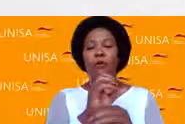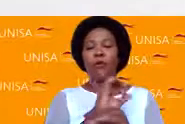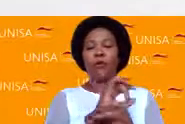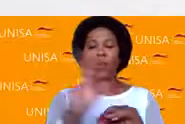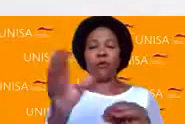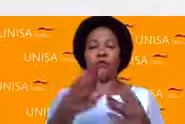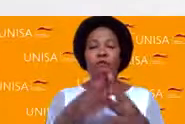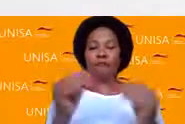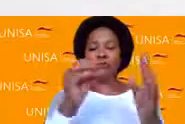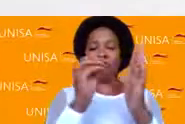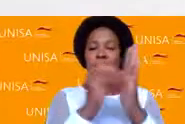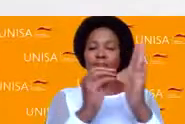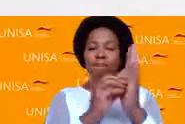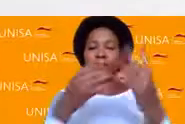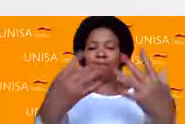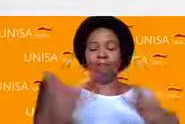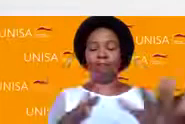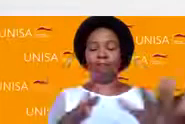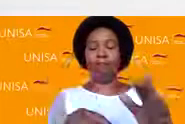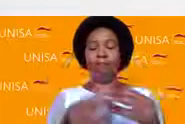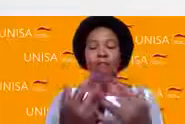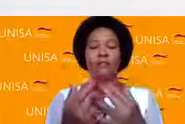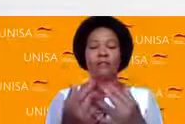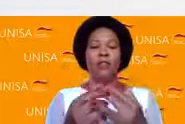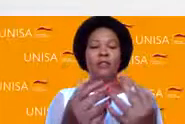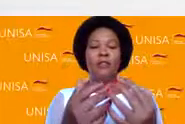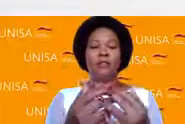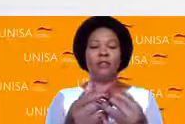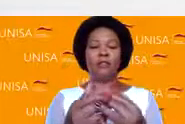continue. You will be asked to